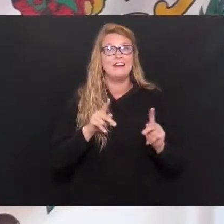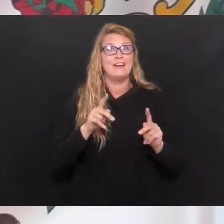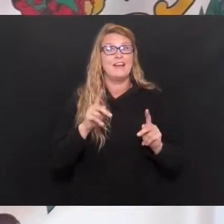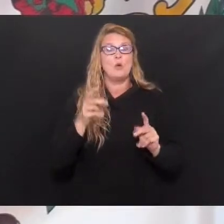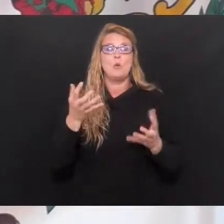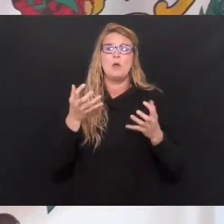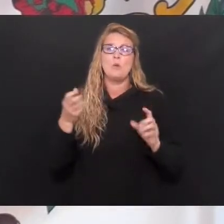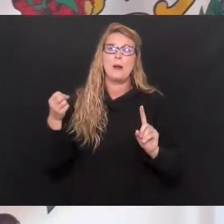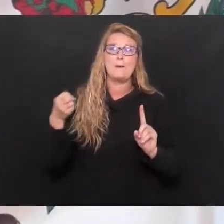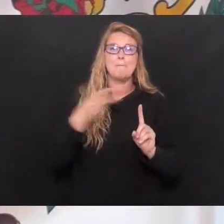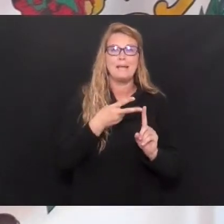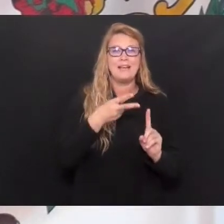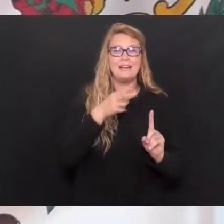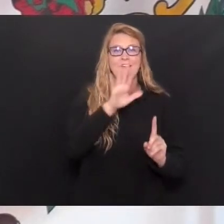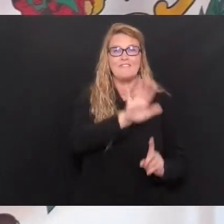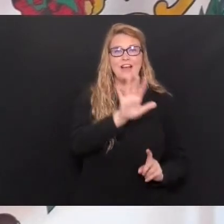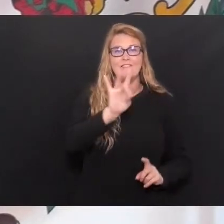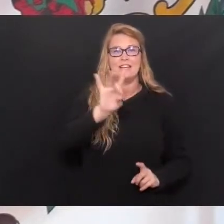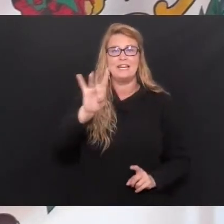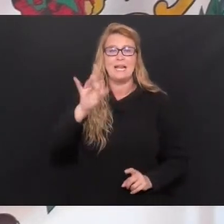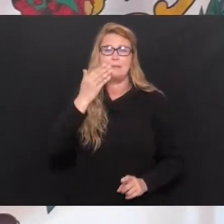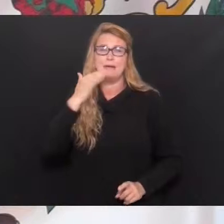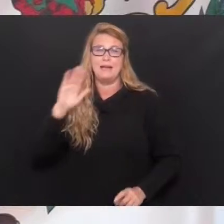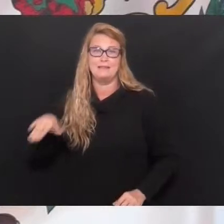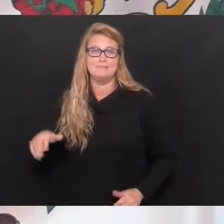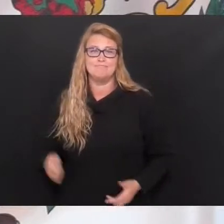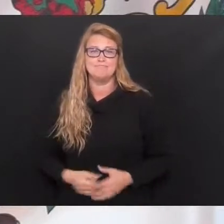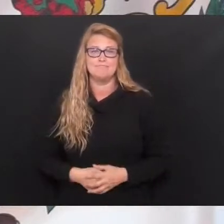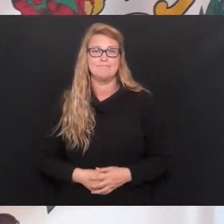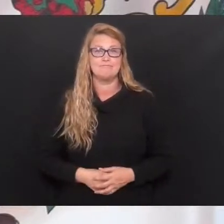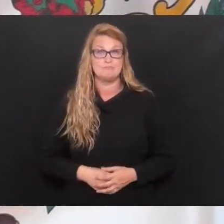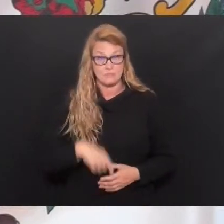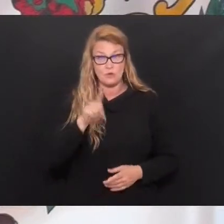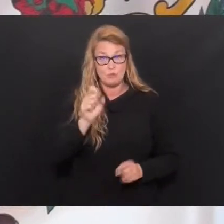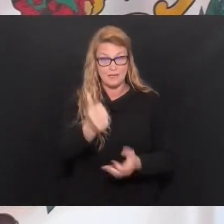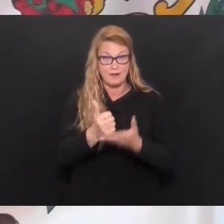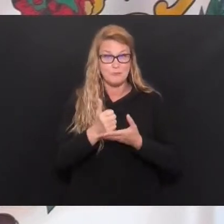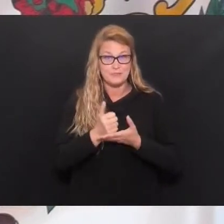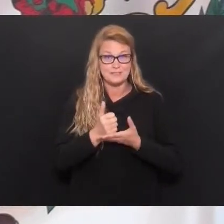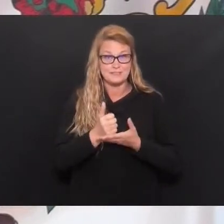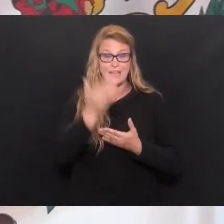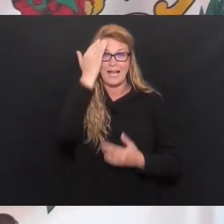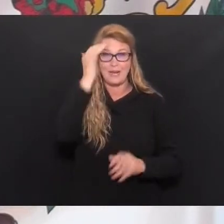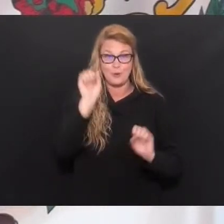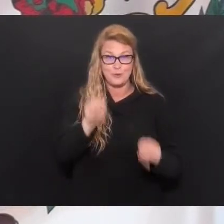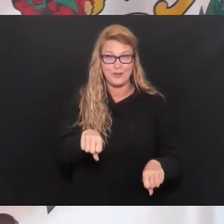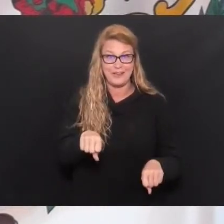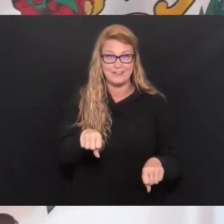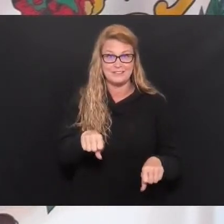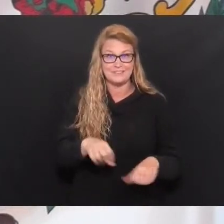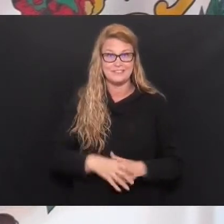beat 588 bad. You can do it. I know you can.